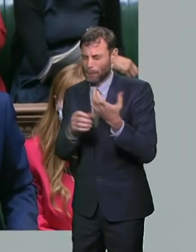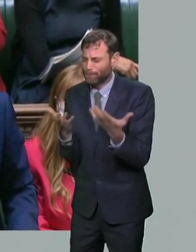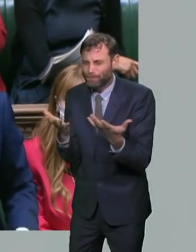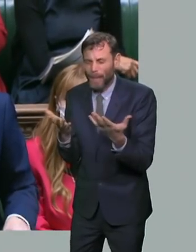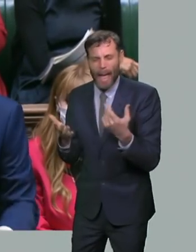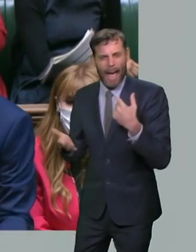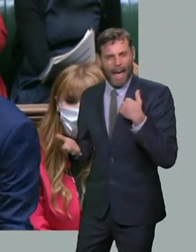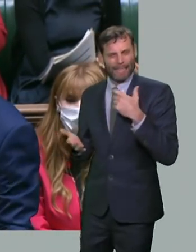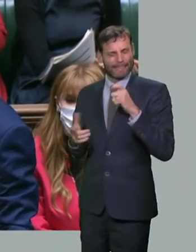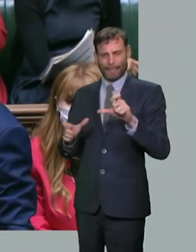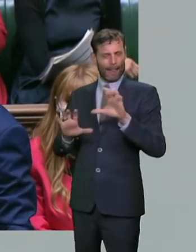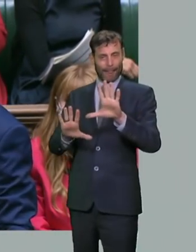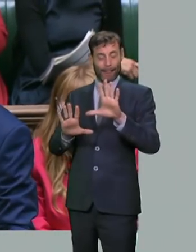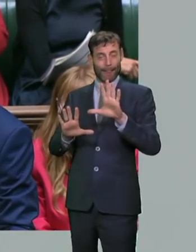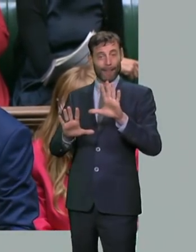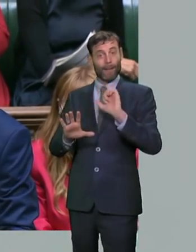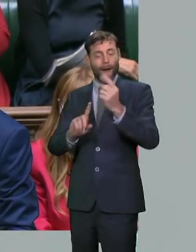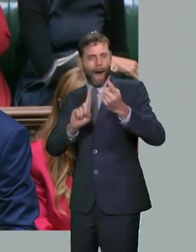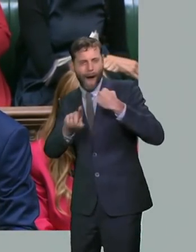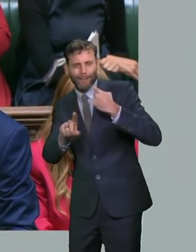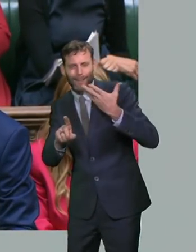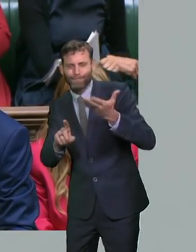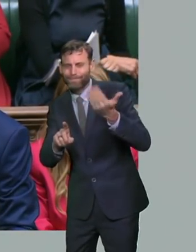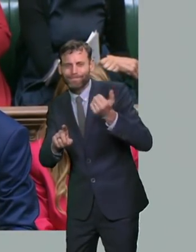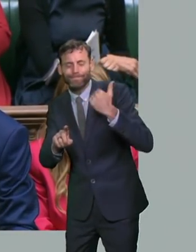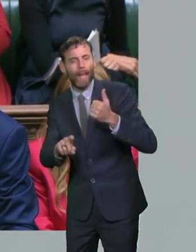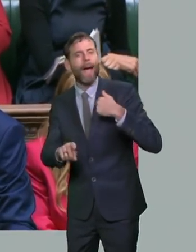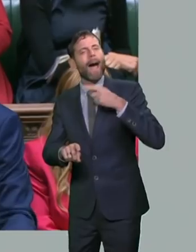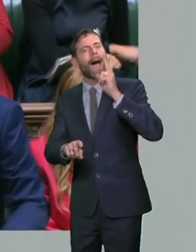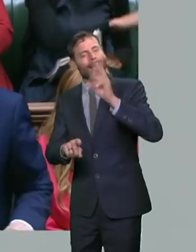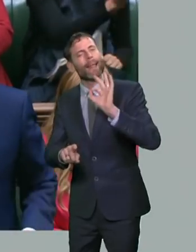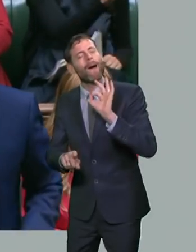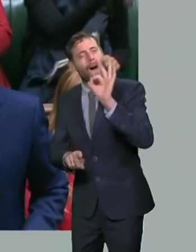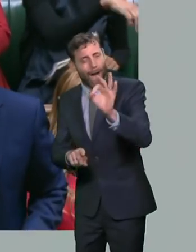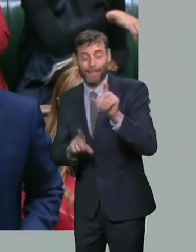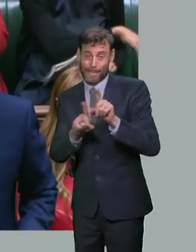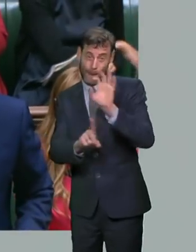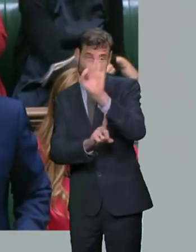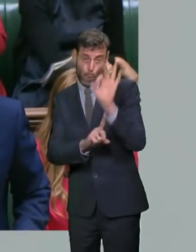answer. Let's have another go. Let's have another go.